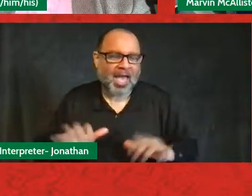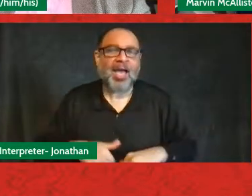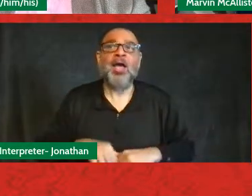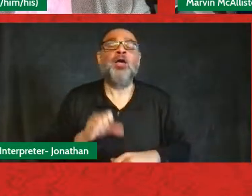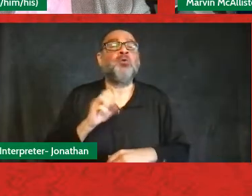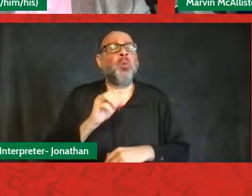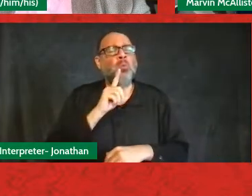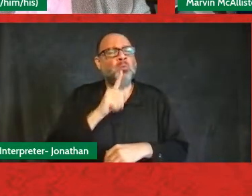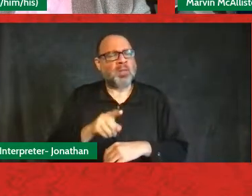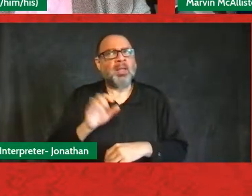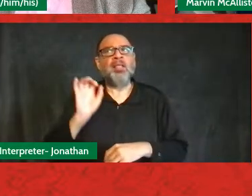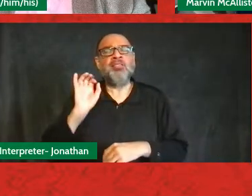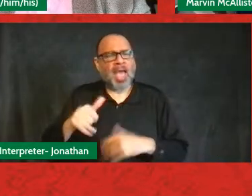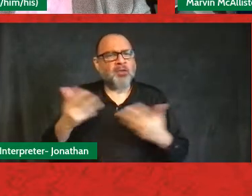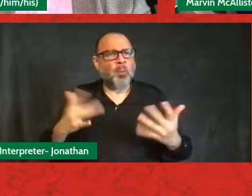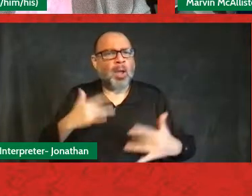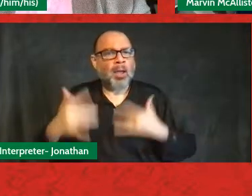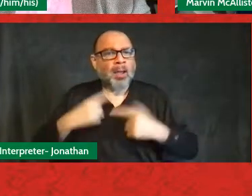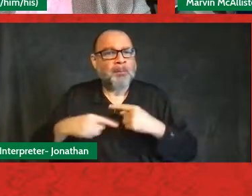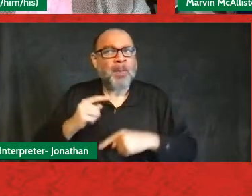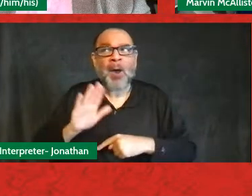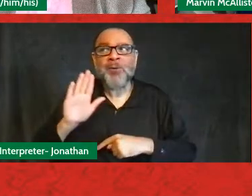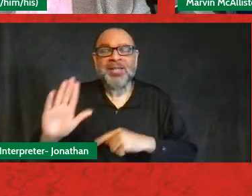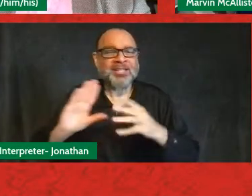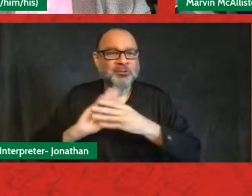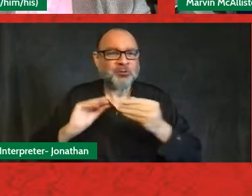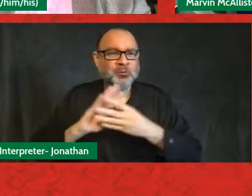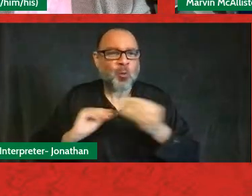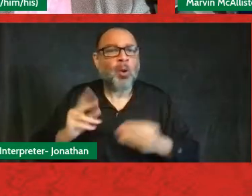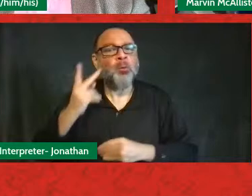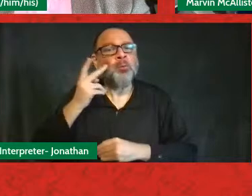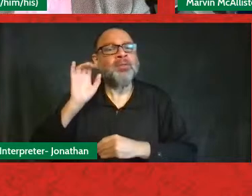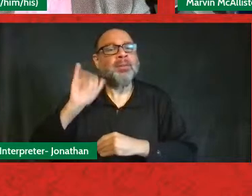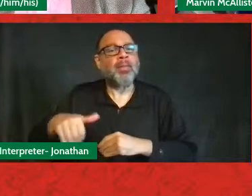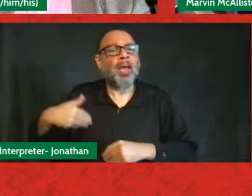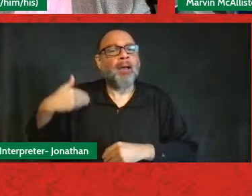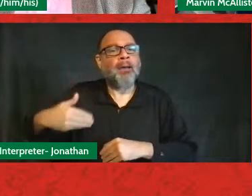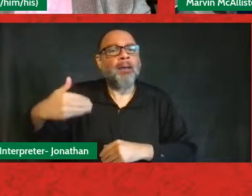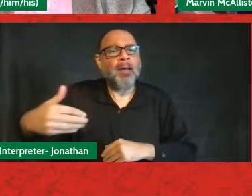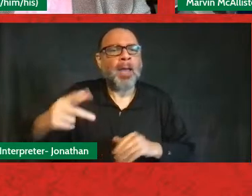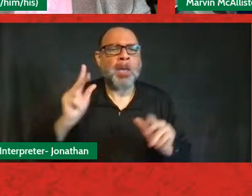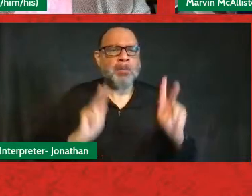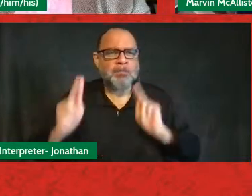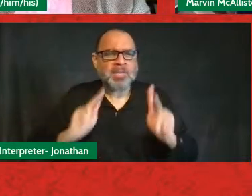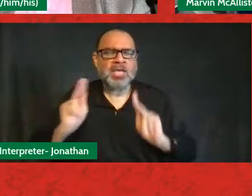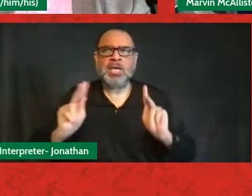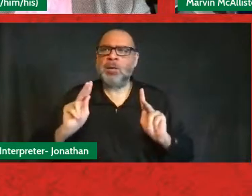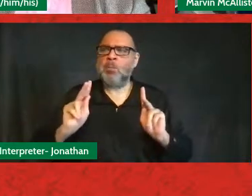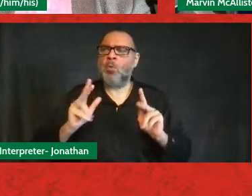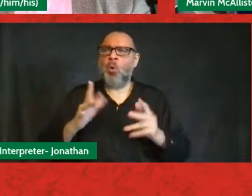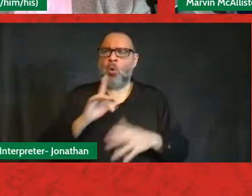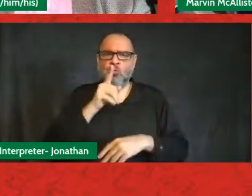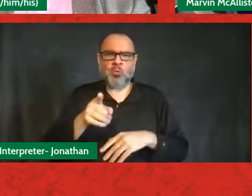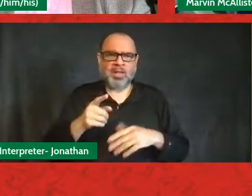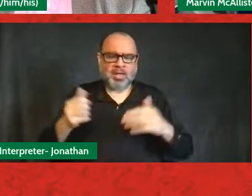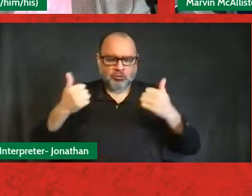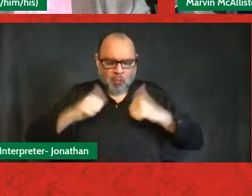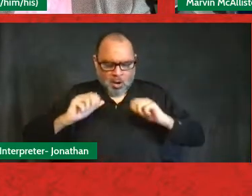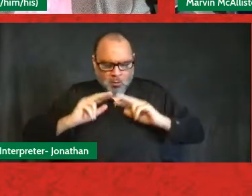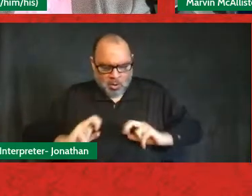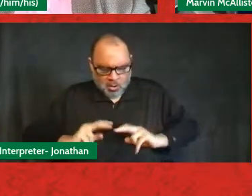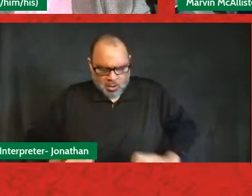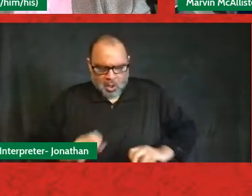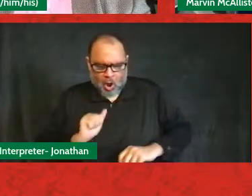of the African Growth Theater is that you see that story time and time again, people consistently trying to live in the truth of their own artistry, in